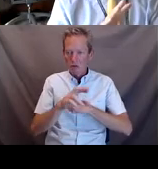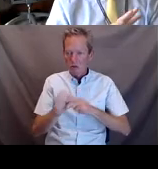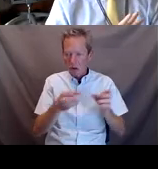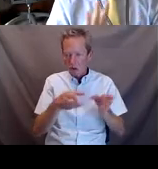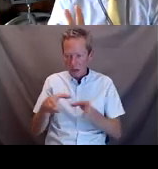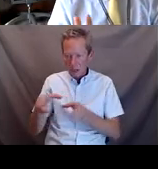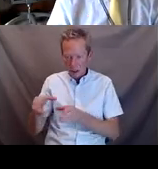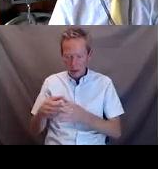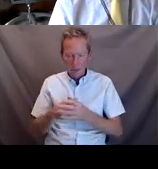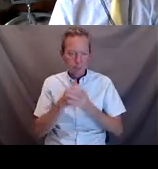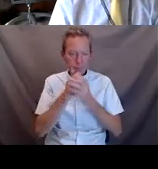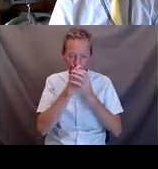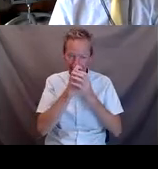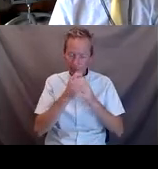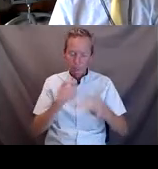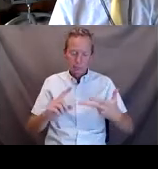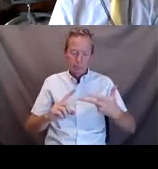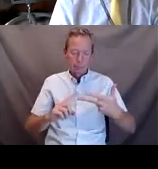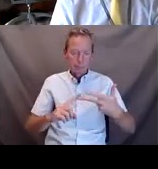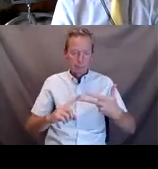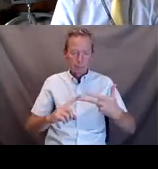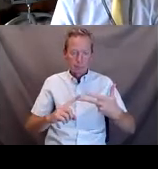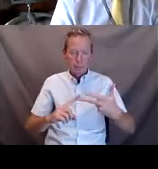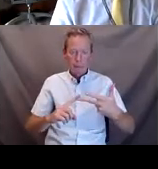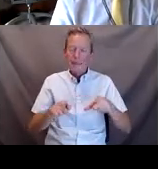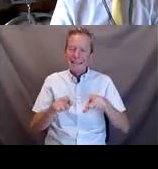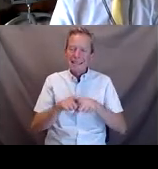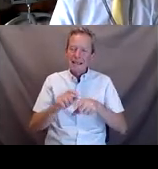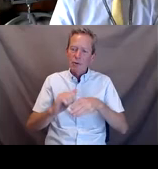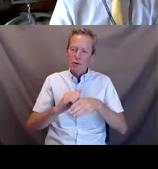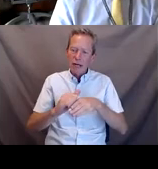We want to ensure that the same training